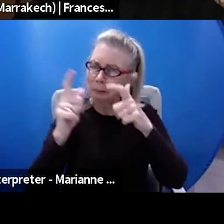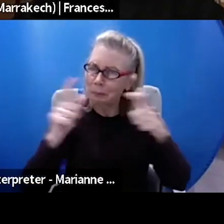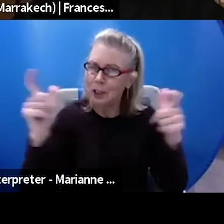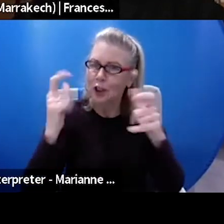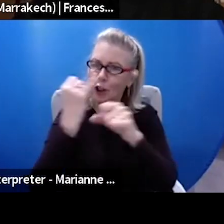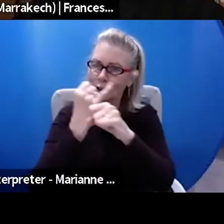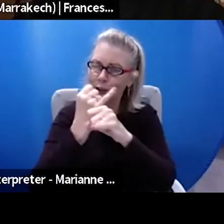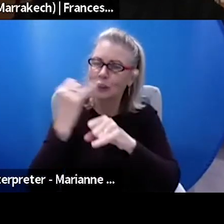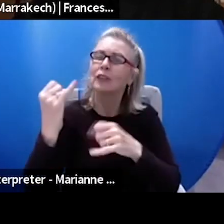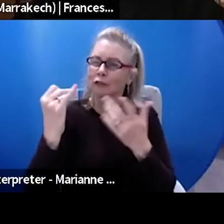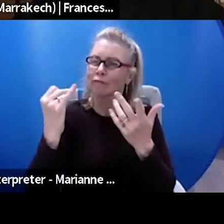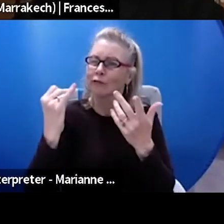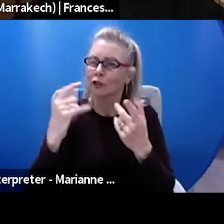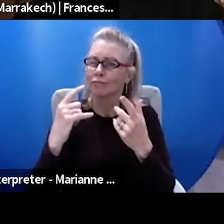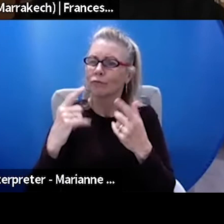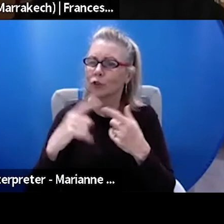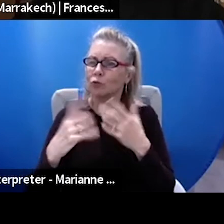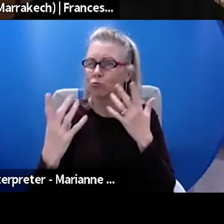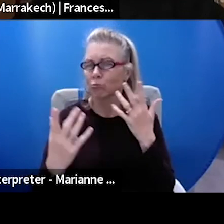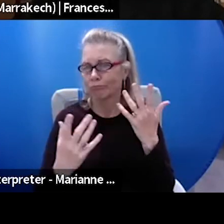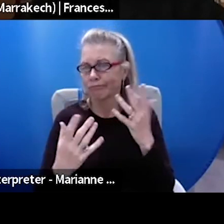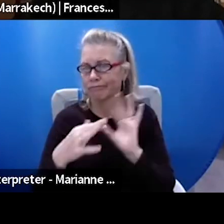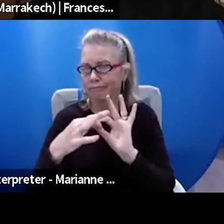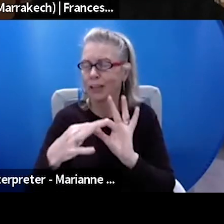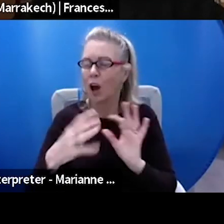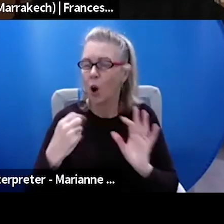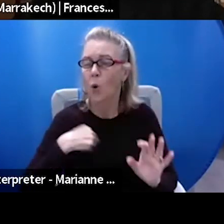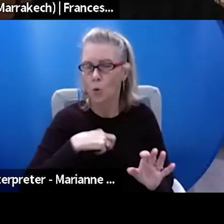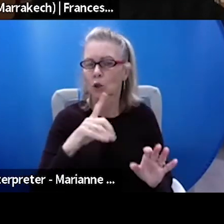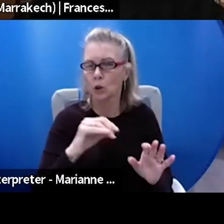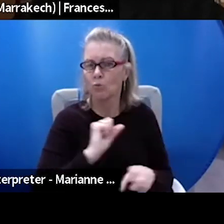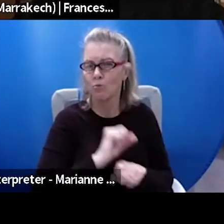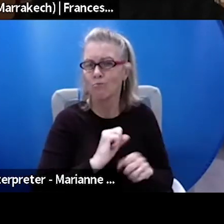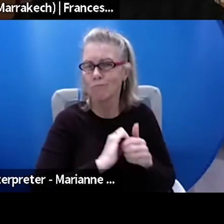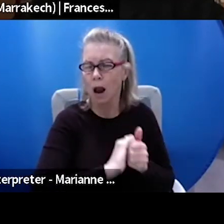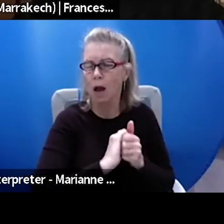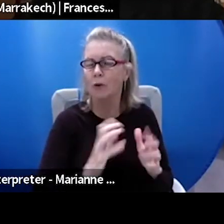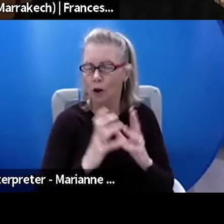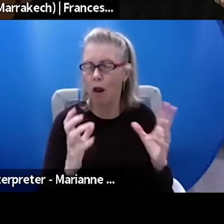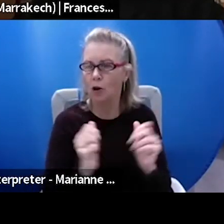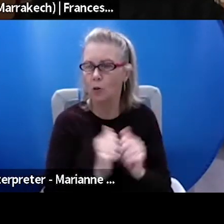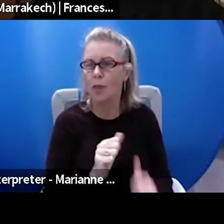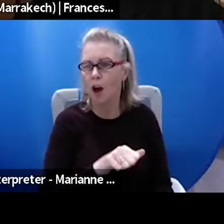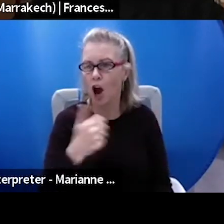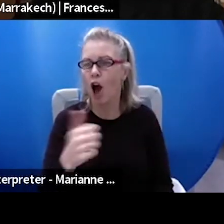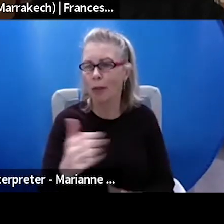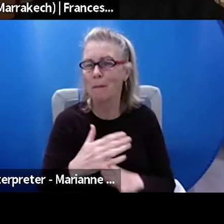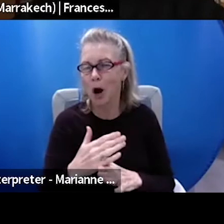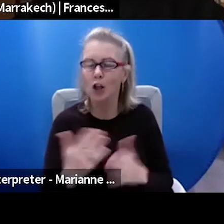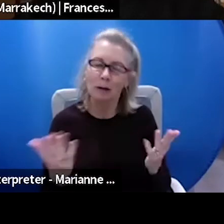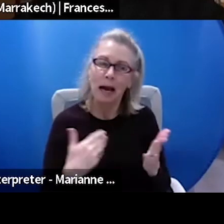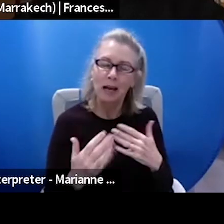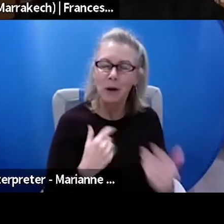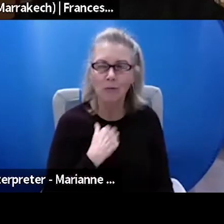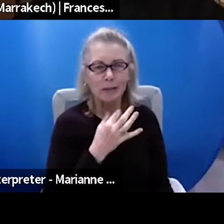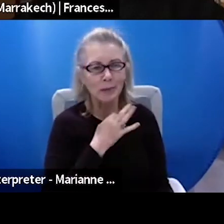to support, and actually, well, it is one of the things we do is collaborate a lot with other partners. But anyway, I was kind of curious